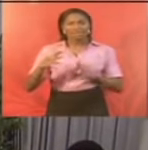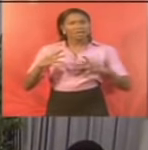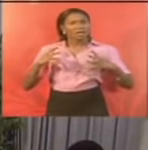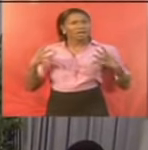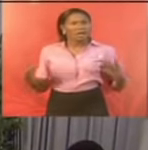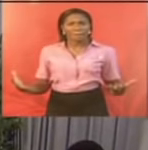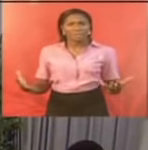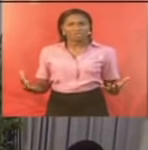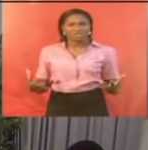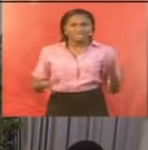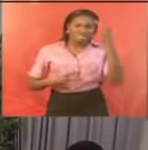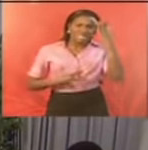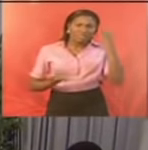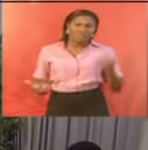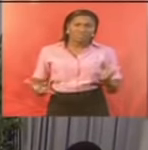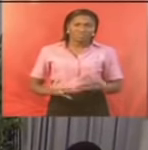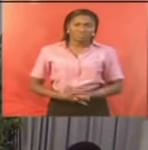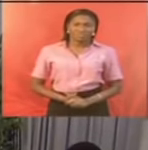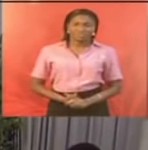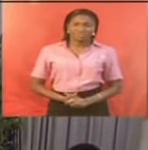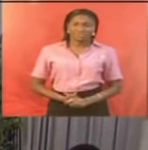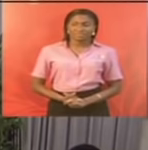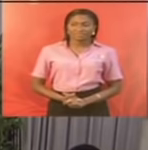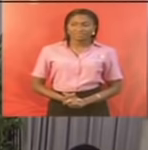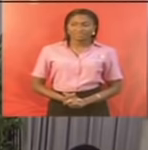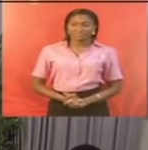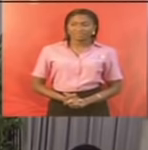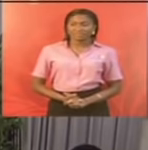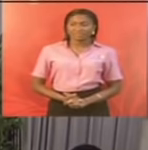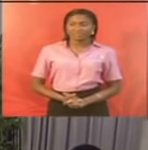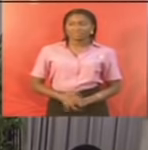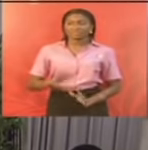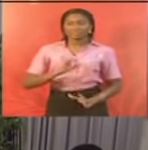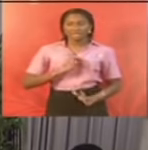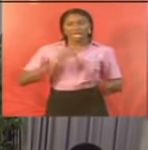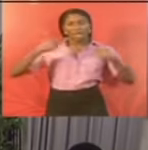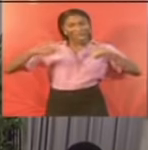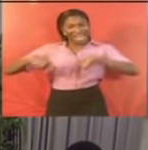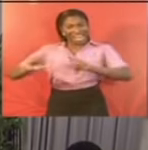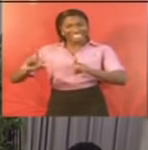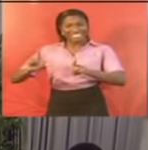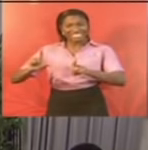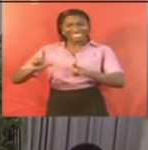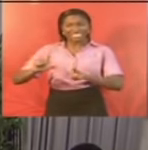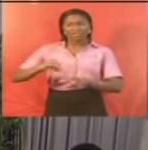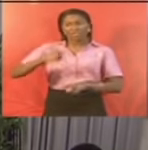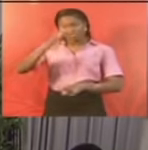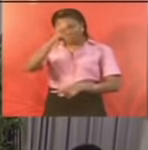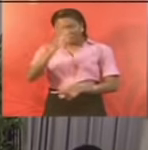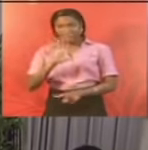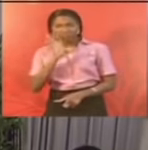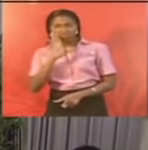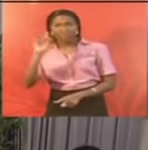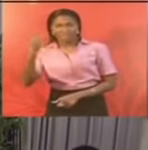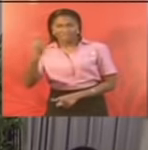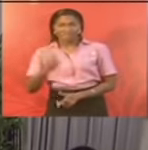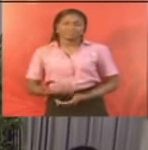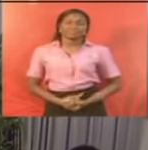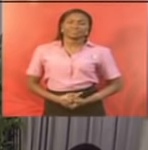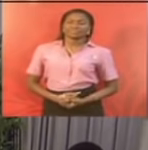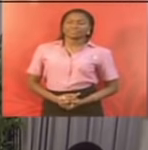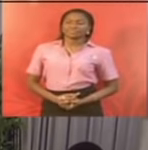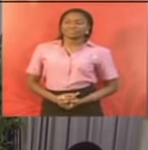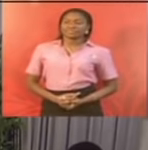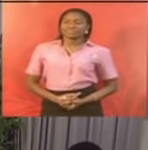you. I will let Dr. Hines go first while I gather the information for you, Mr. Cummings. Okay, thank you, Mr. Cummings, for your